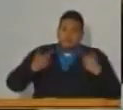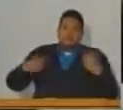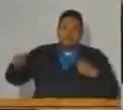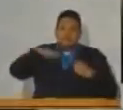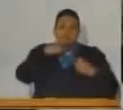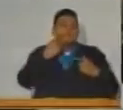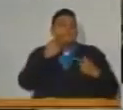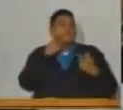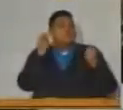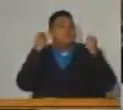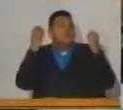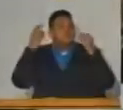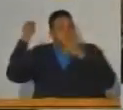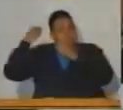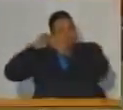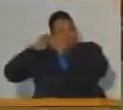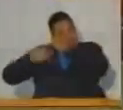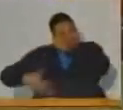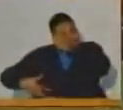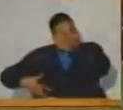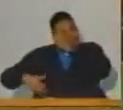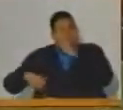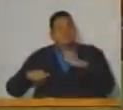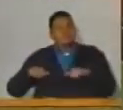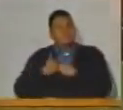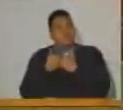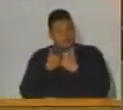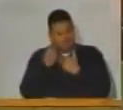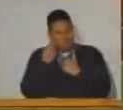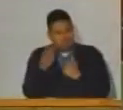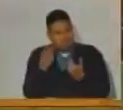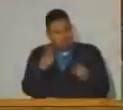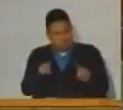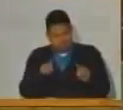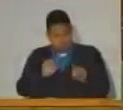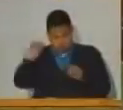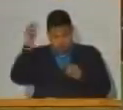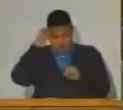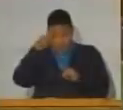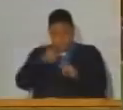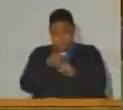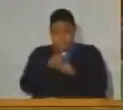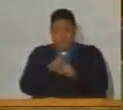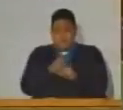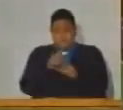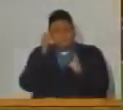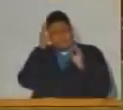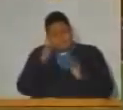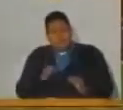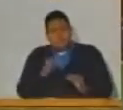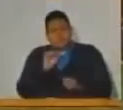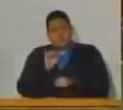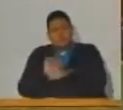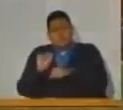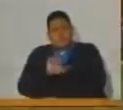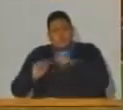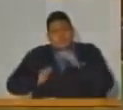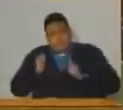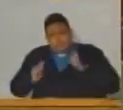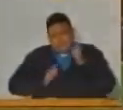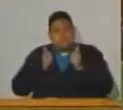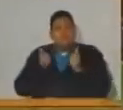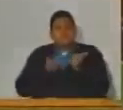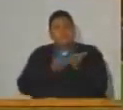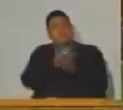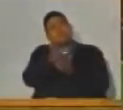are several challenges in these two sectors, but the government is determined to work assiduously during